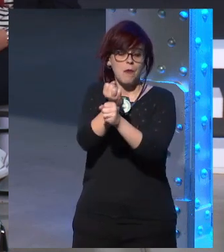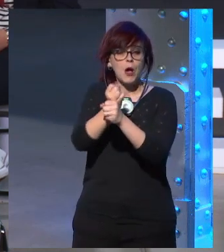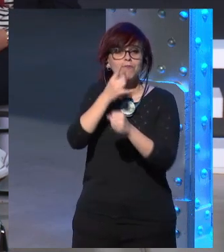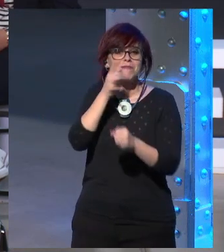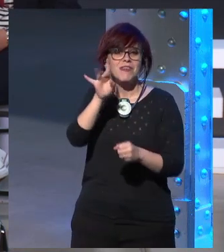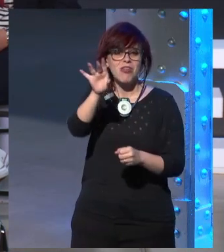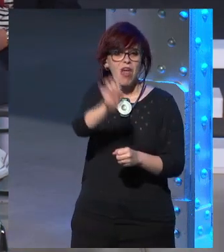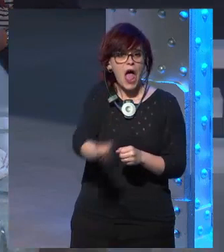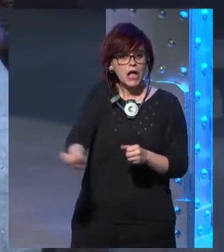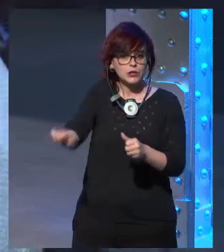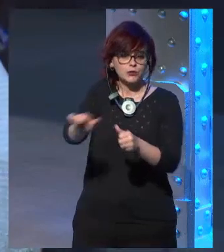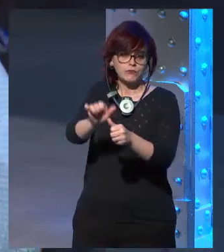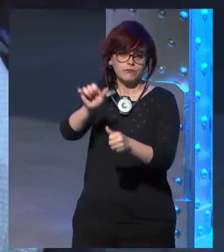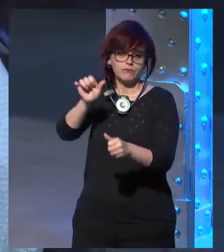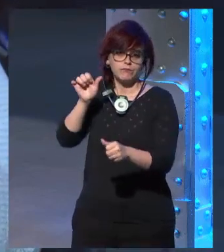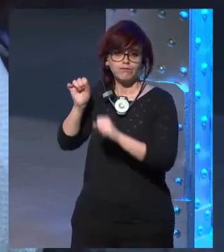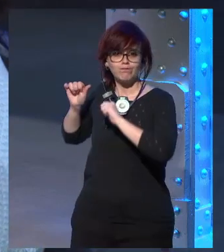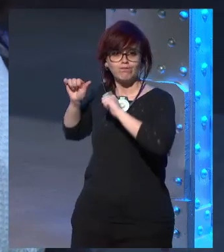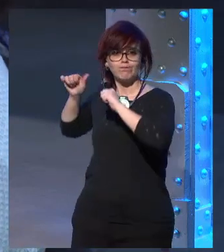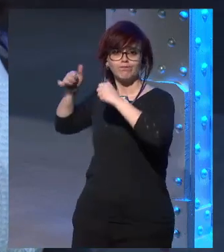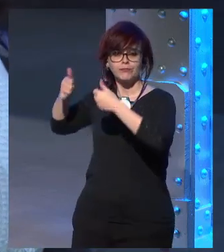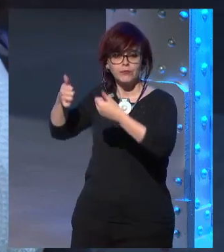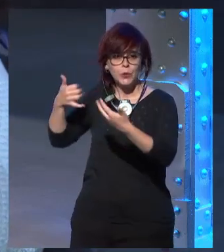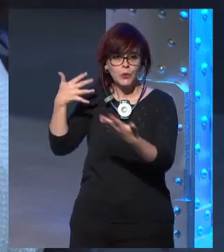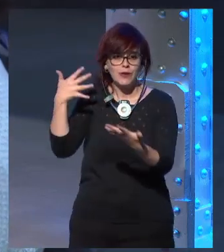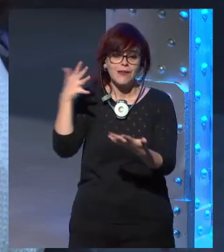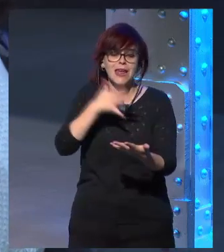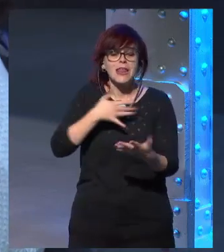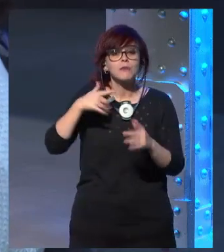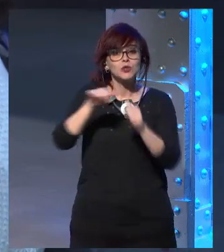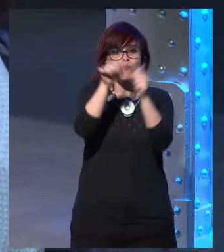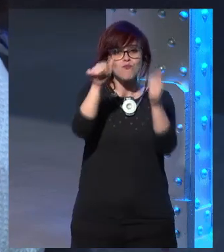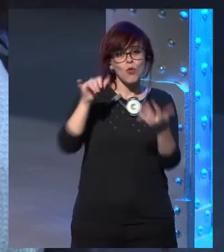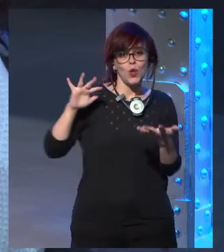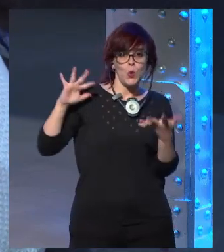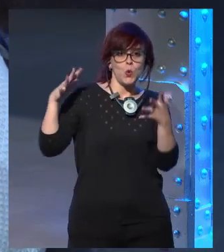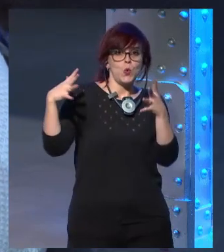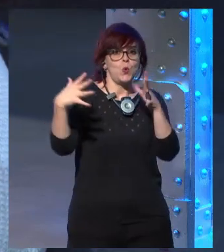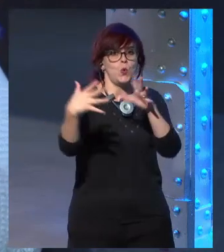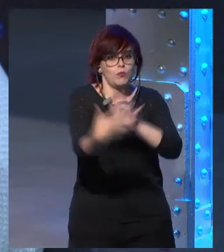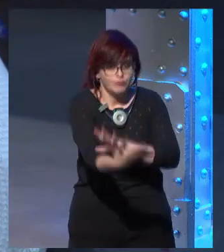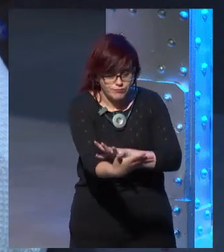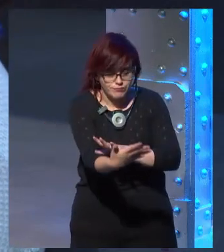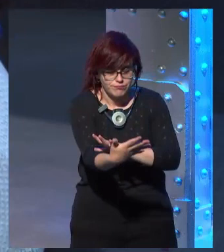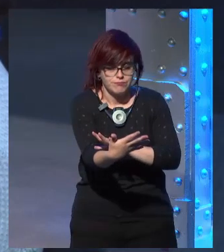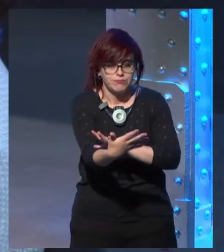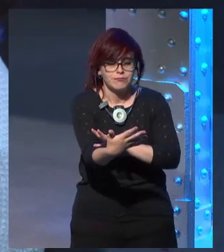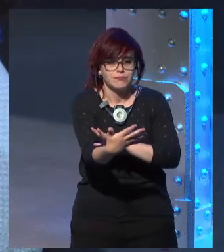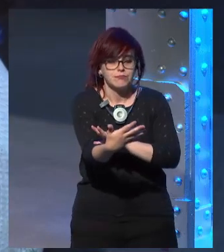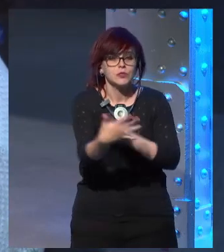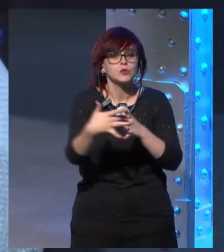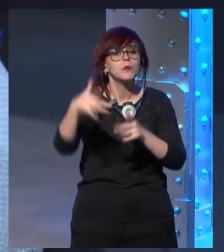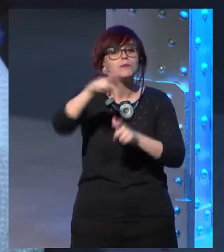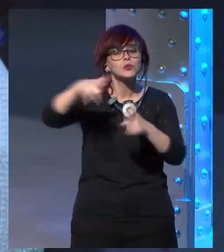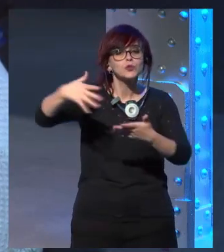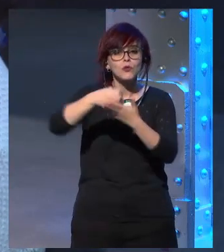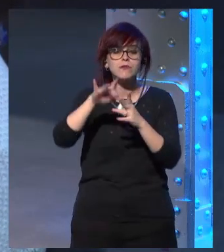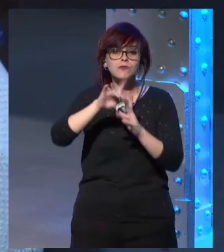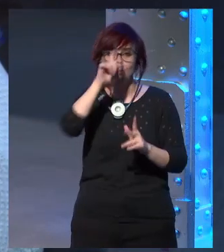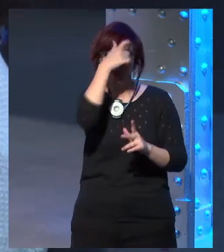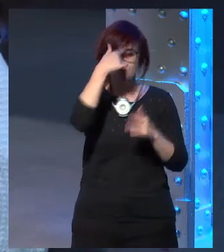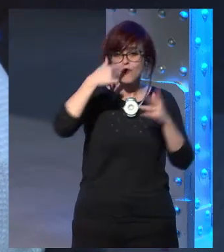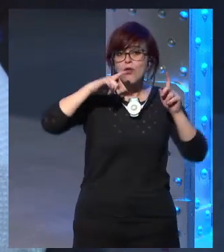using the word learning, because everybody has this understanding of education as something that happens in a building and that it's something